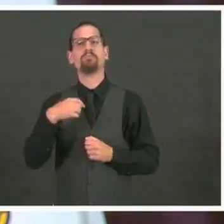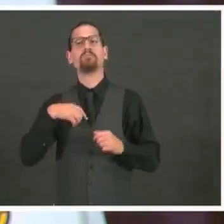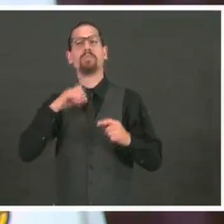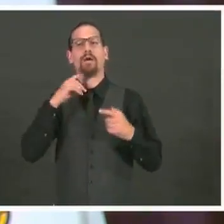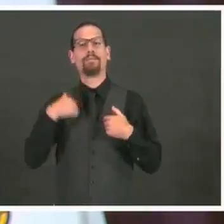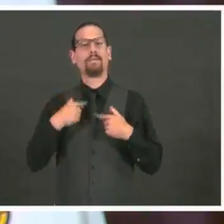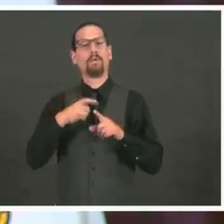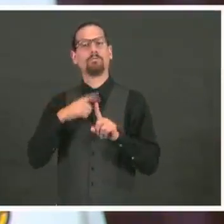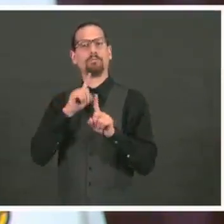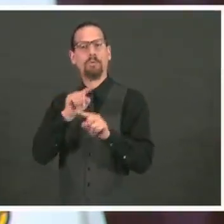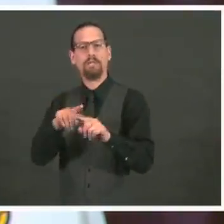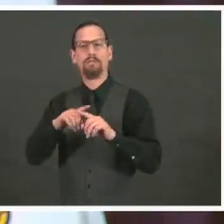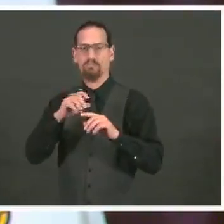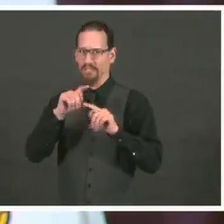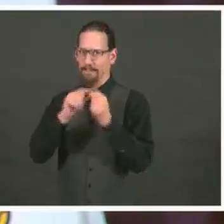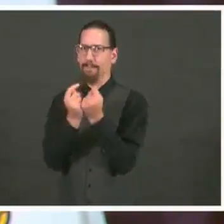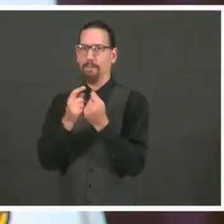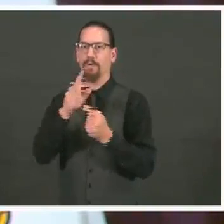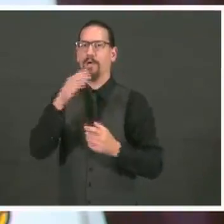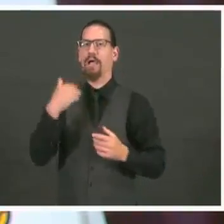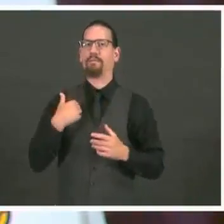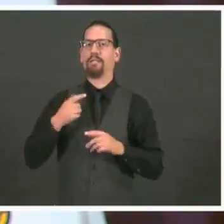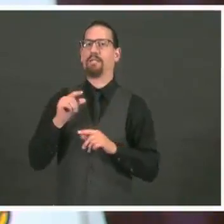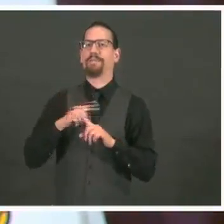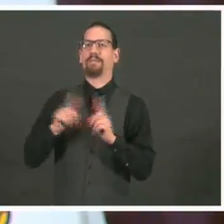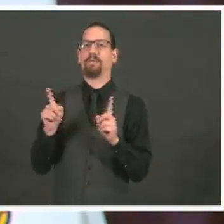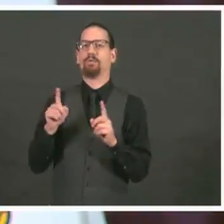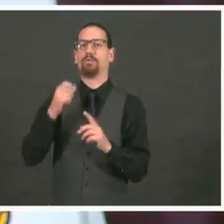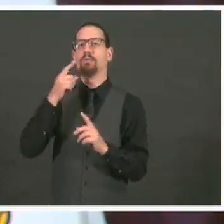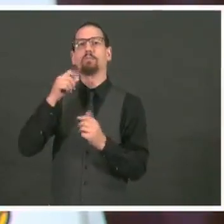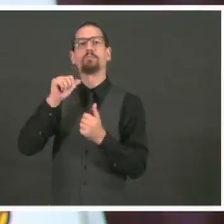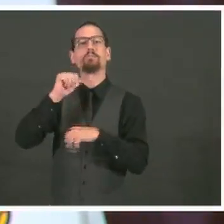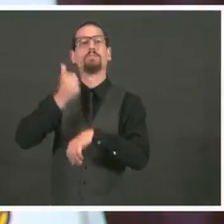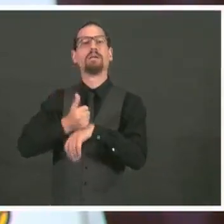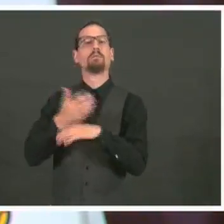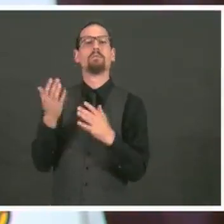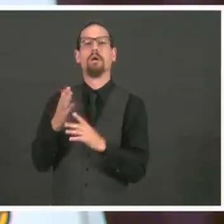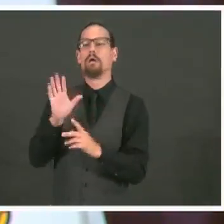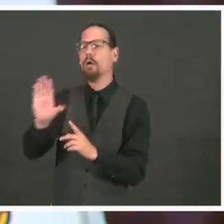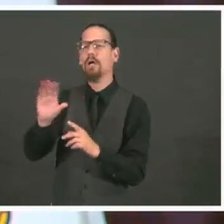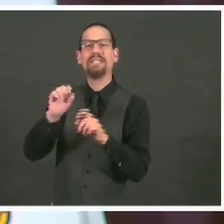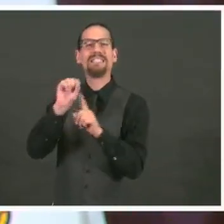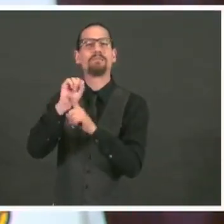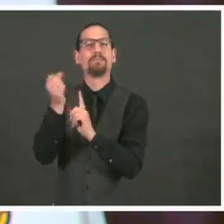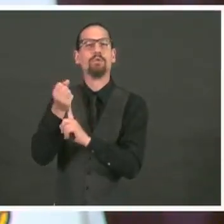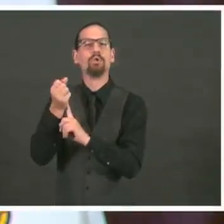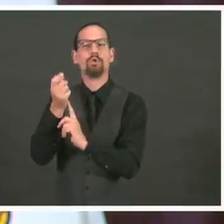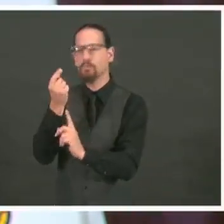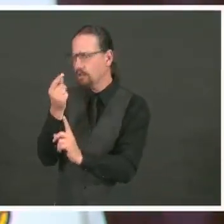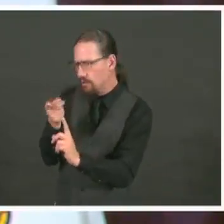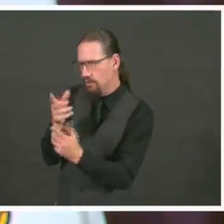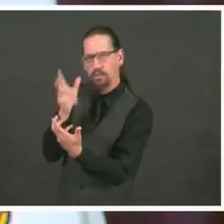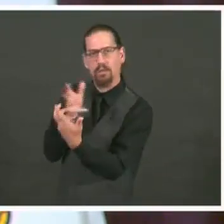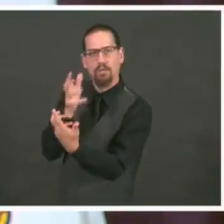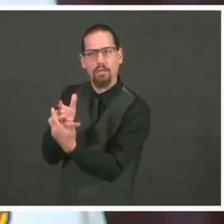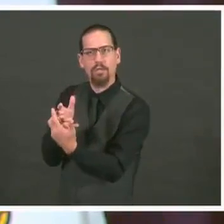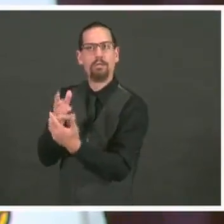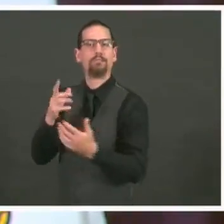different based on the particulars of each situation in the schools. For example, we would take more